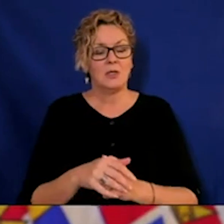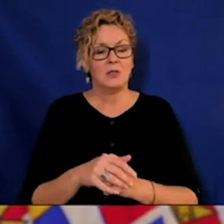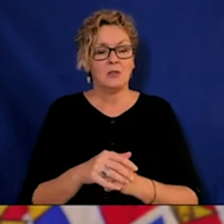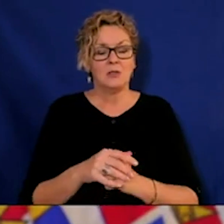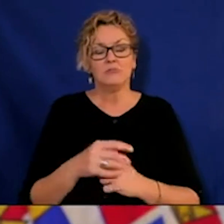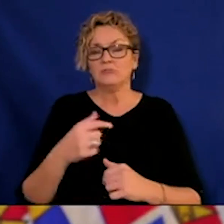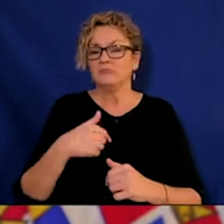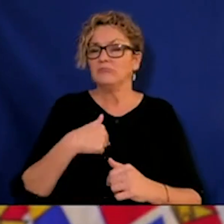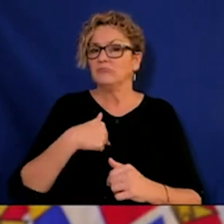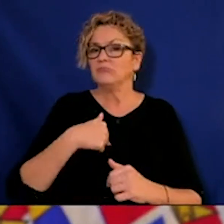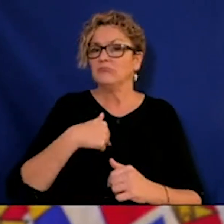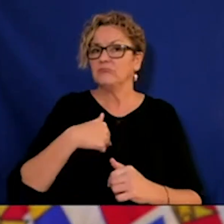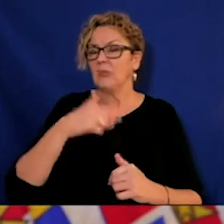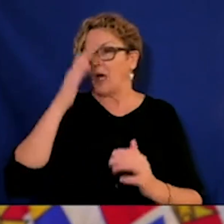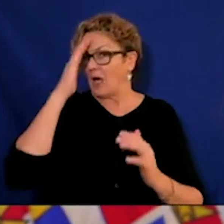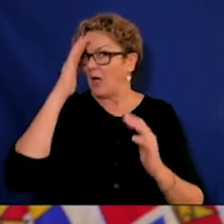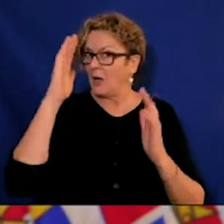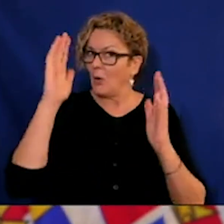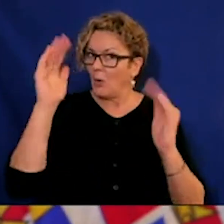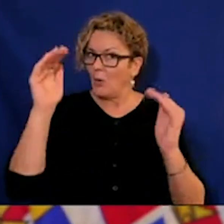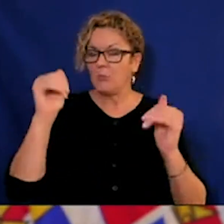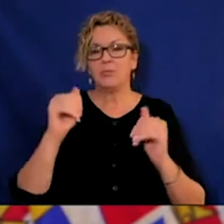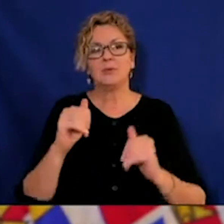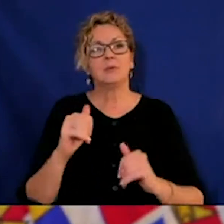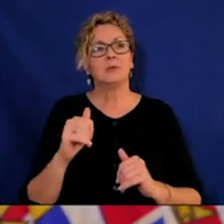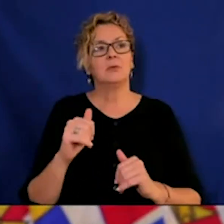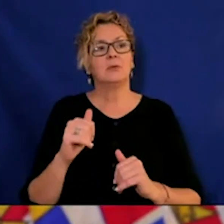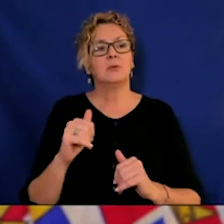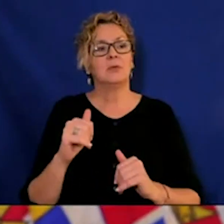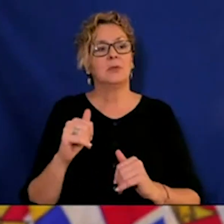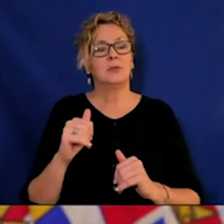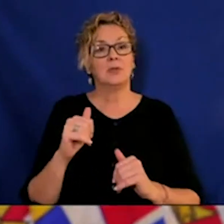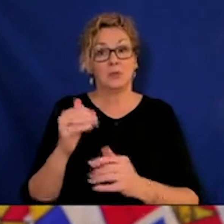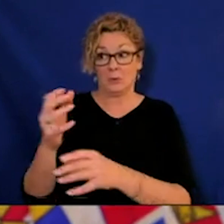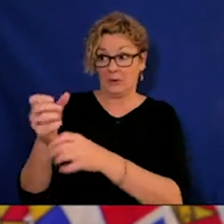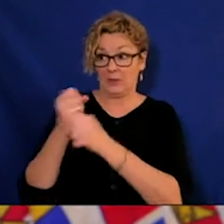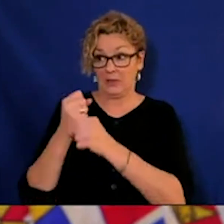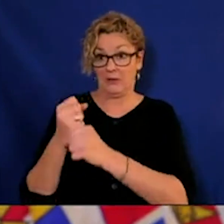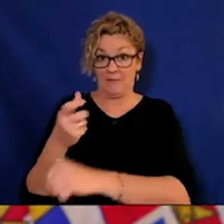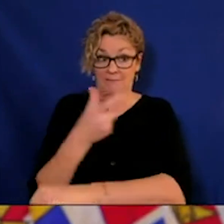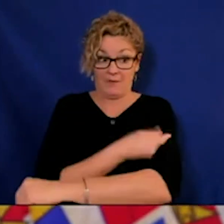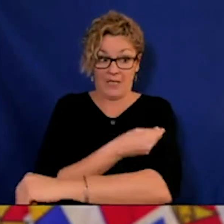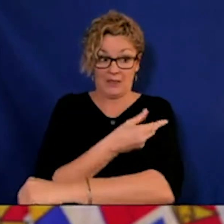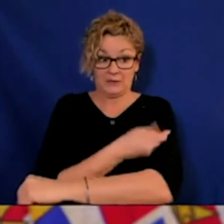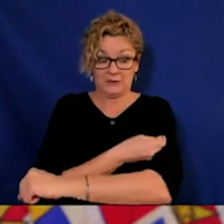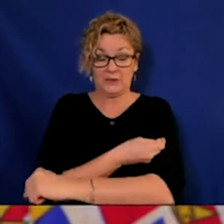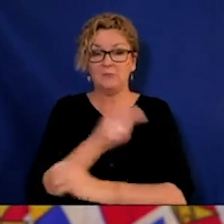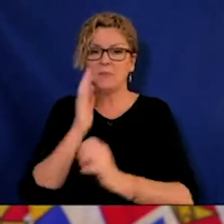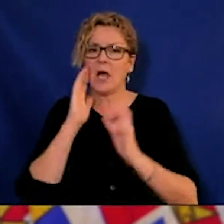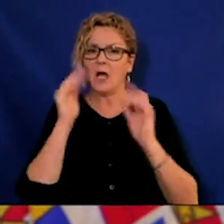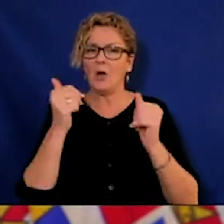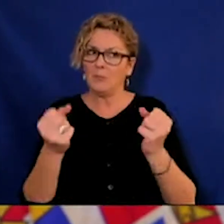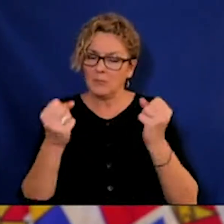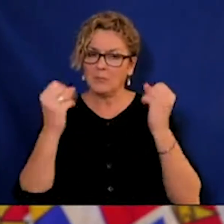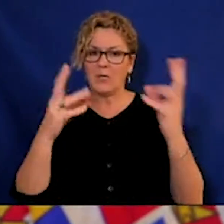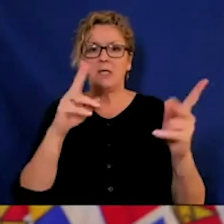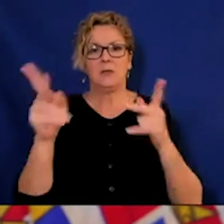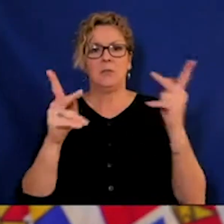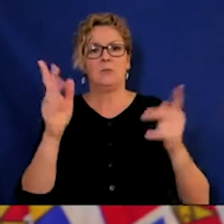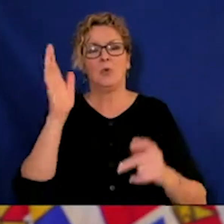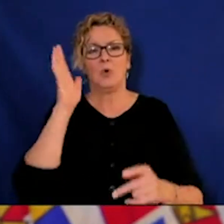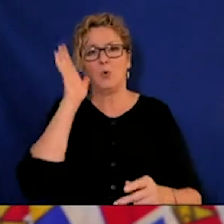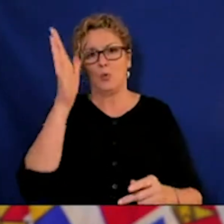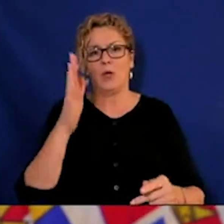in Canada. And I know that we are waiting for these, particularly in those areas where people are